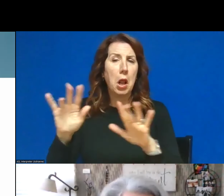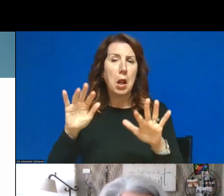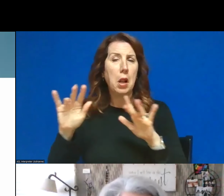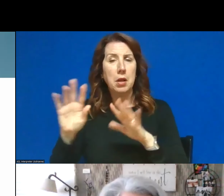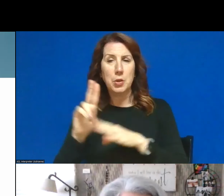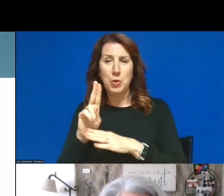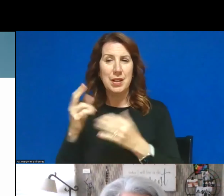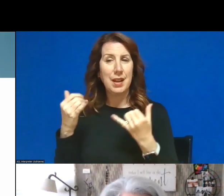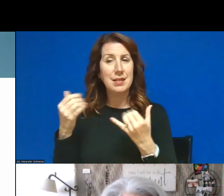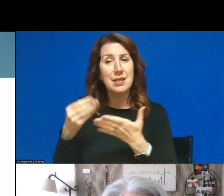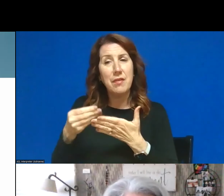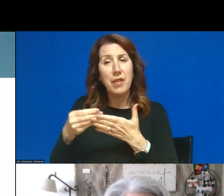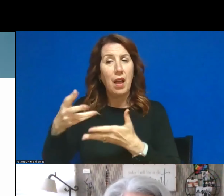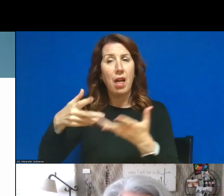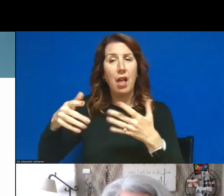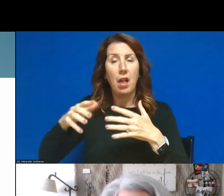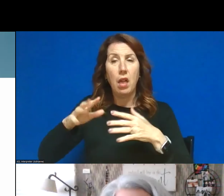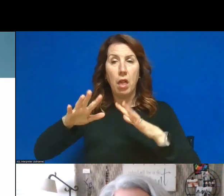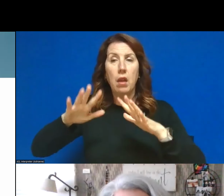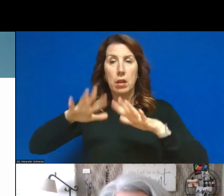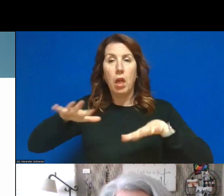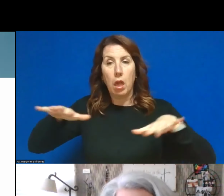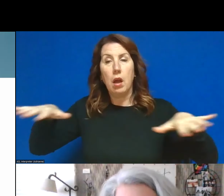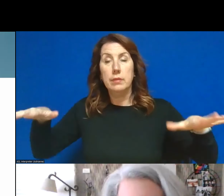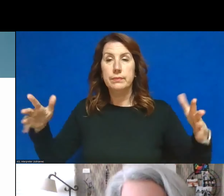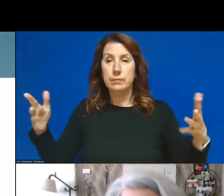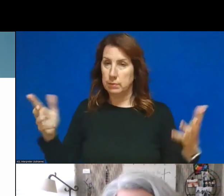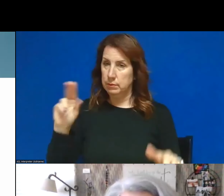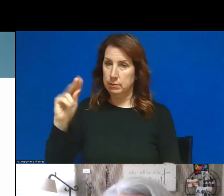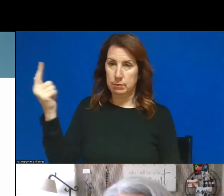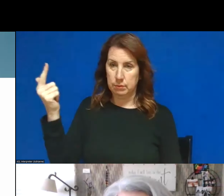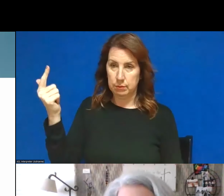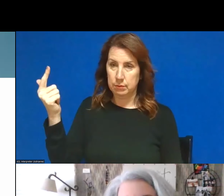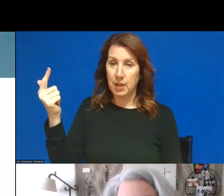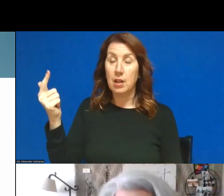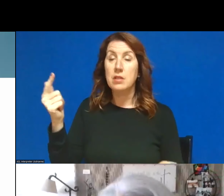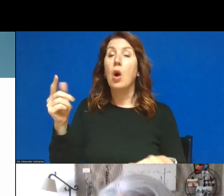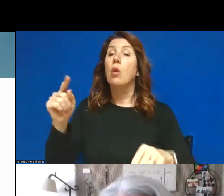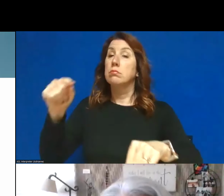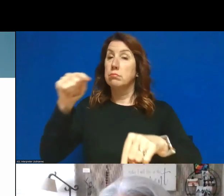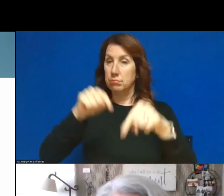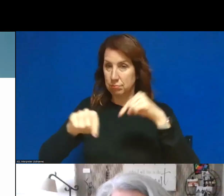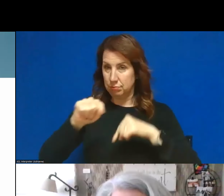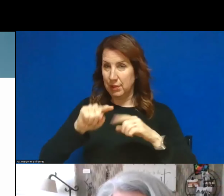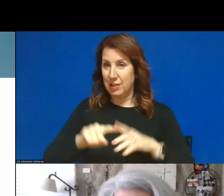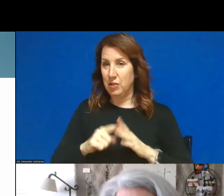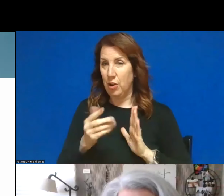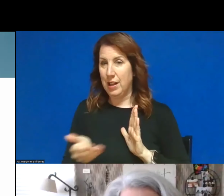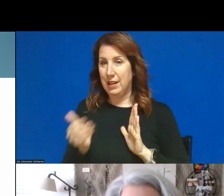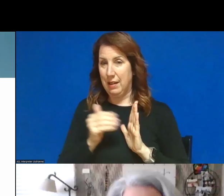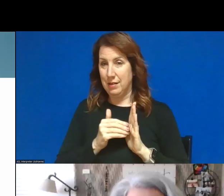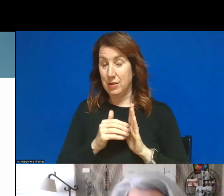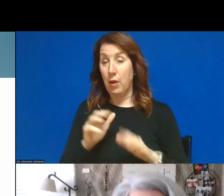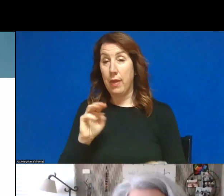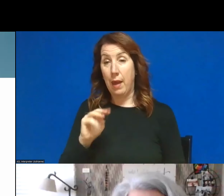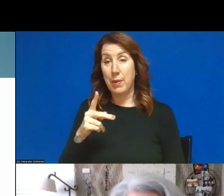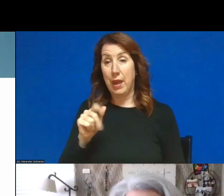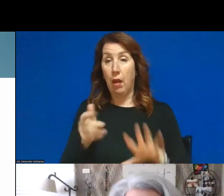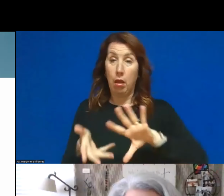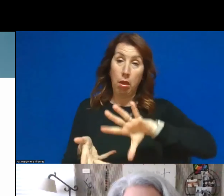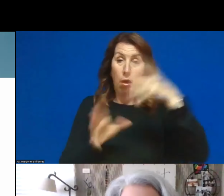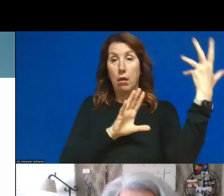existing funding streams, ... But I digress. So let me start again. After the MPA debacle, I was